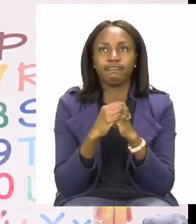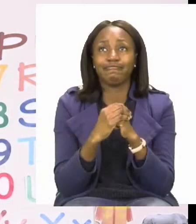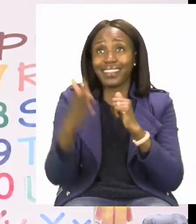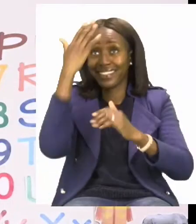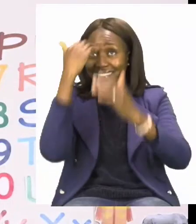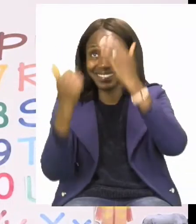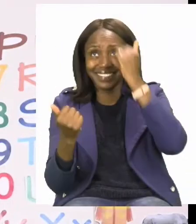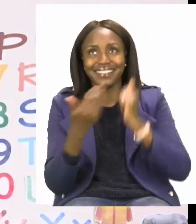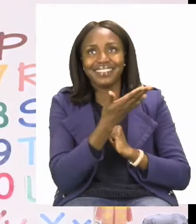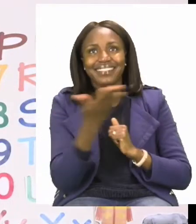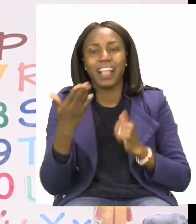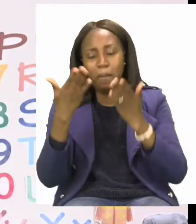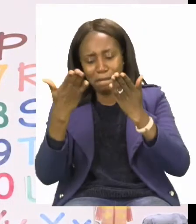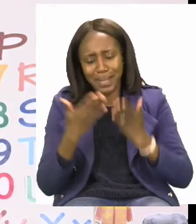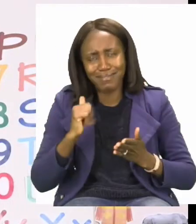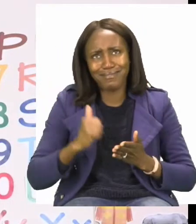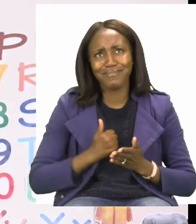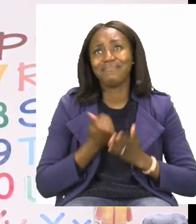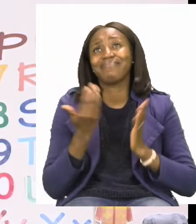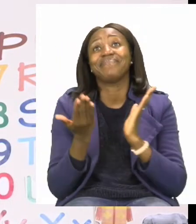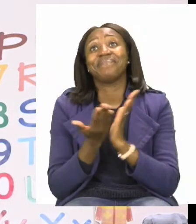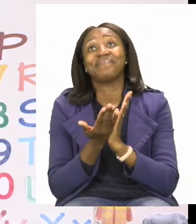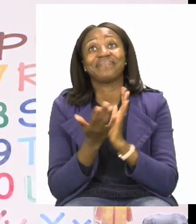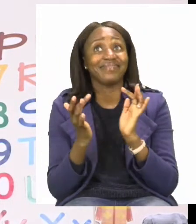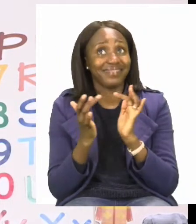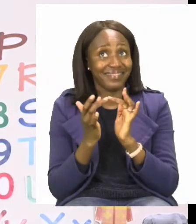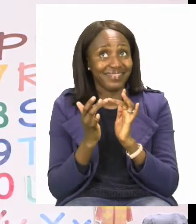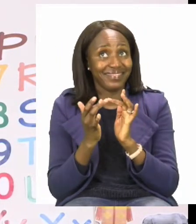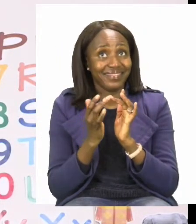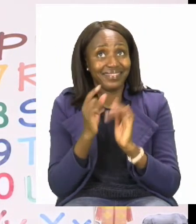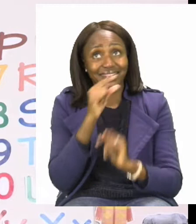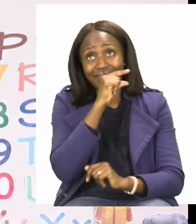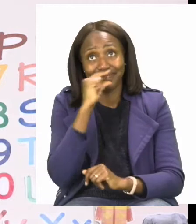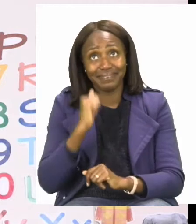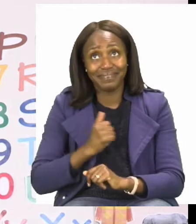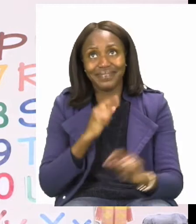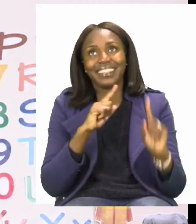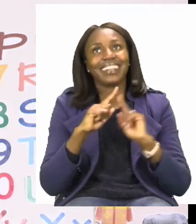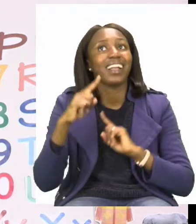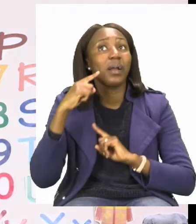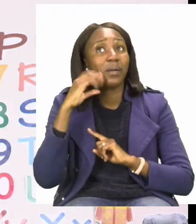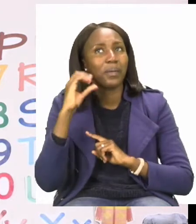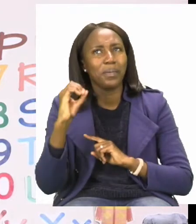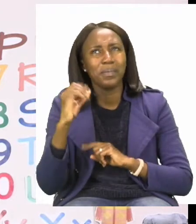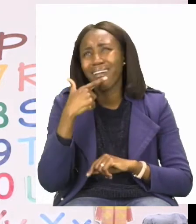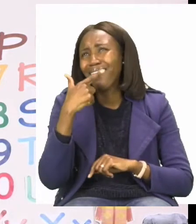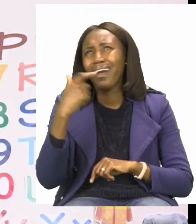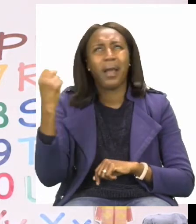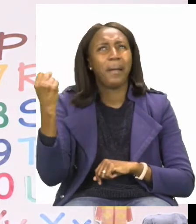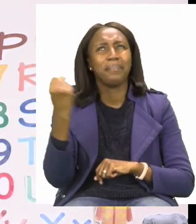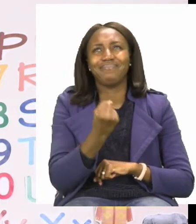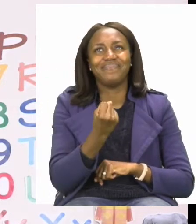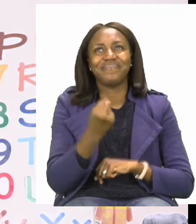Hello everyone and welcome to My Zone Online School. My name is Teacher Mutsa and